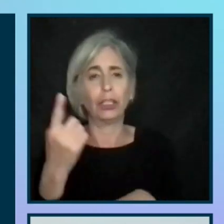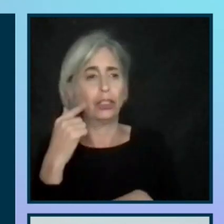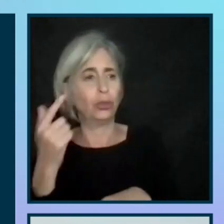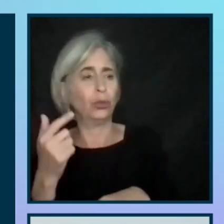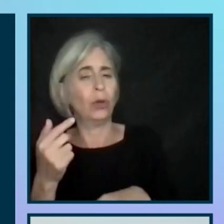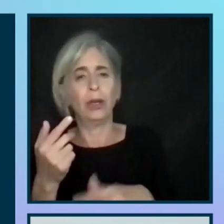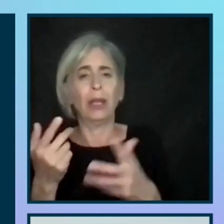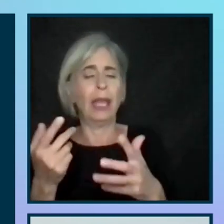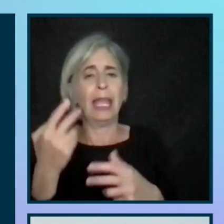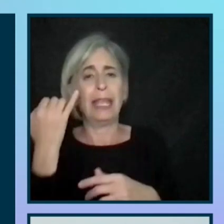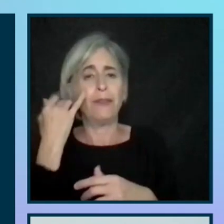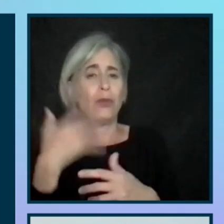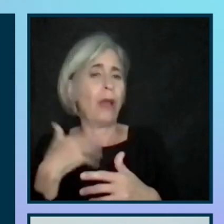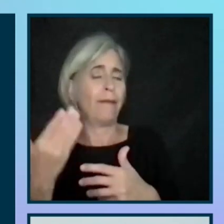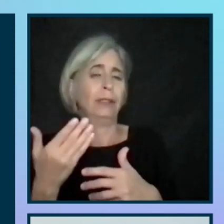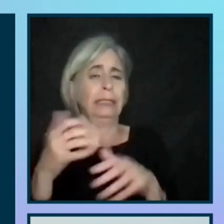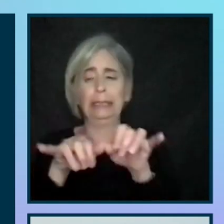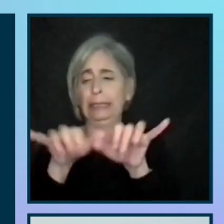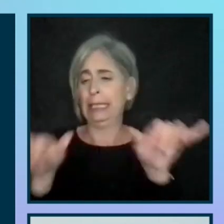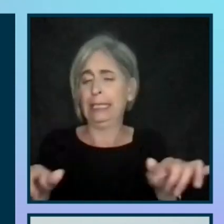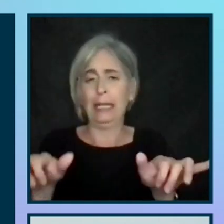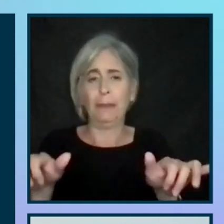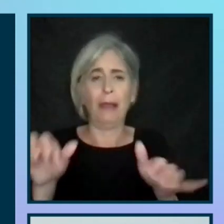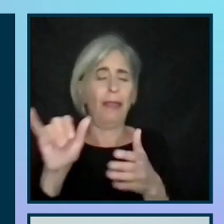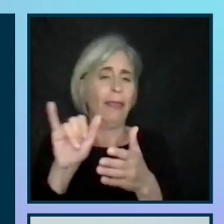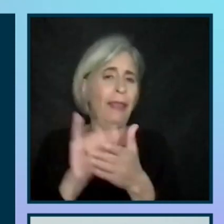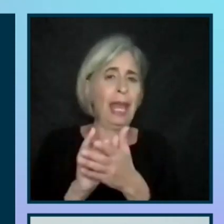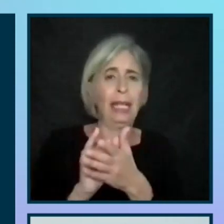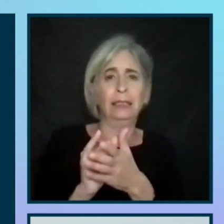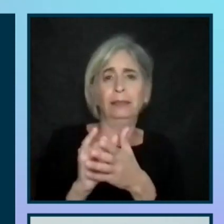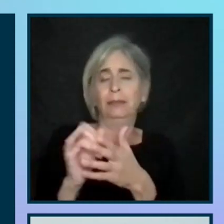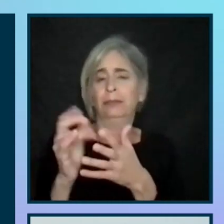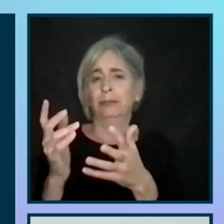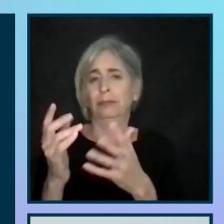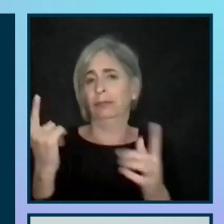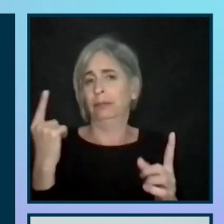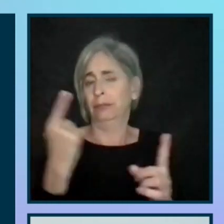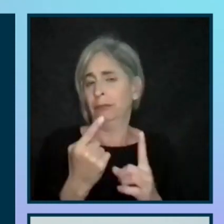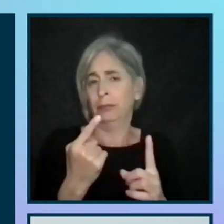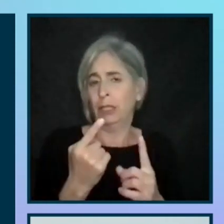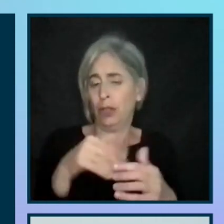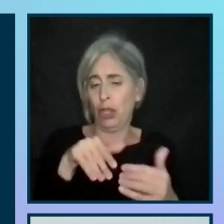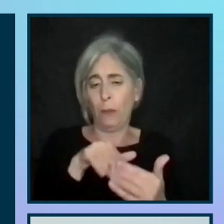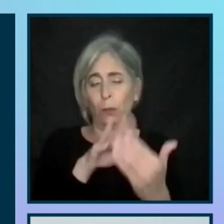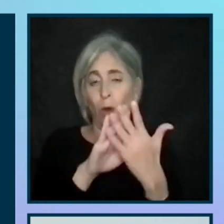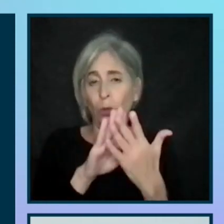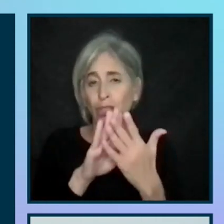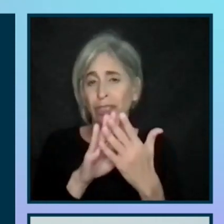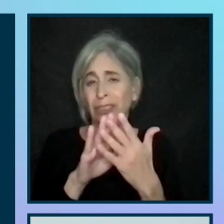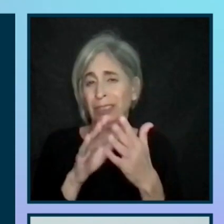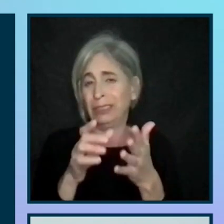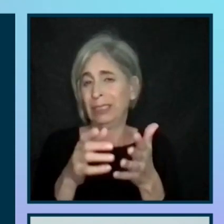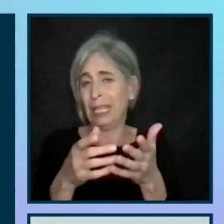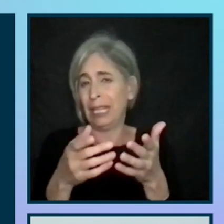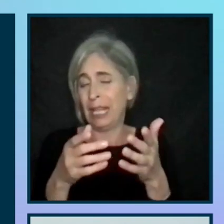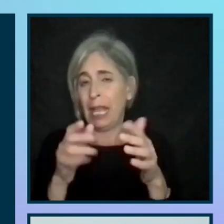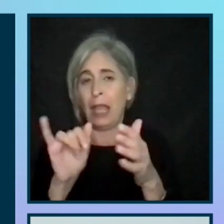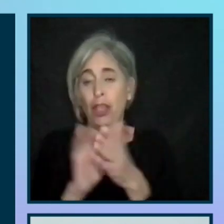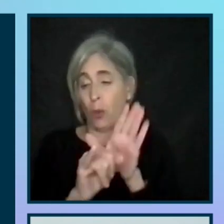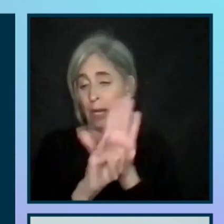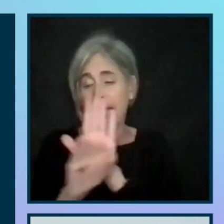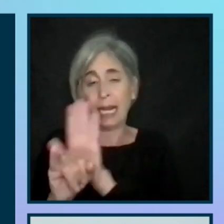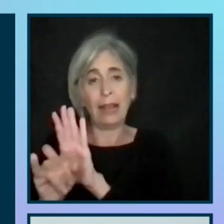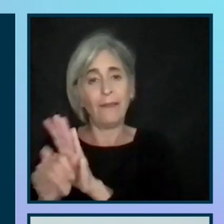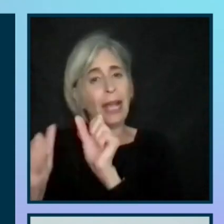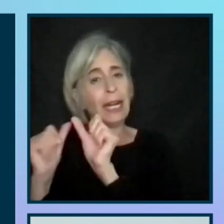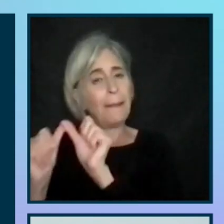or you have a task system where you tackle and maintain it. Regardless of the approach that you take, this is the phase where you identify and